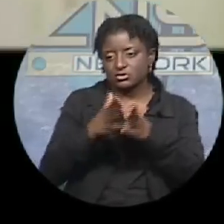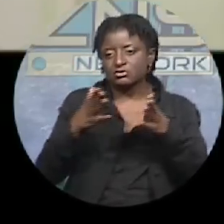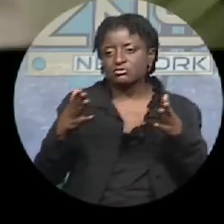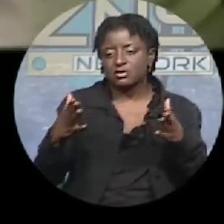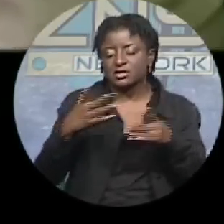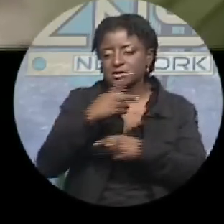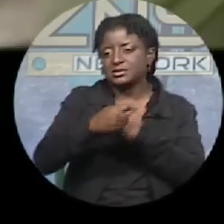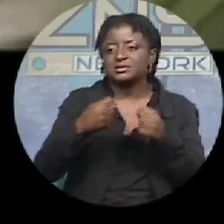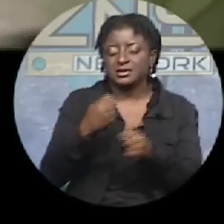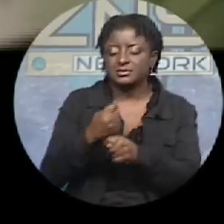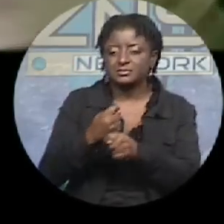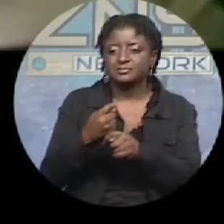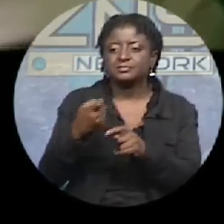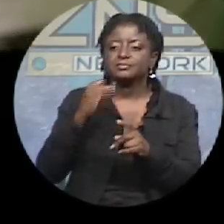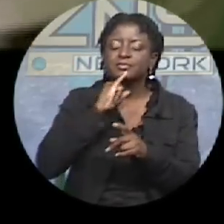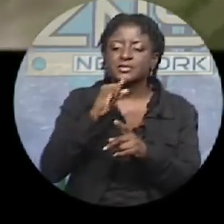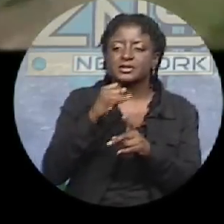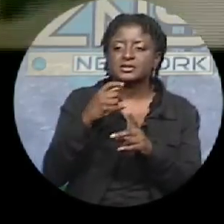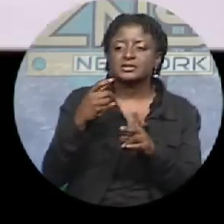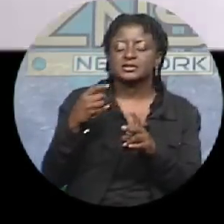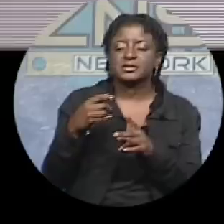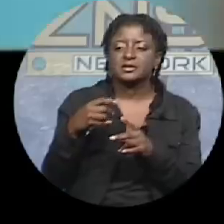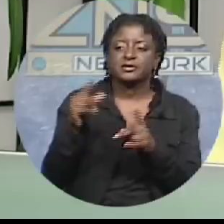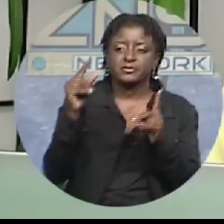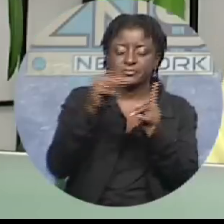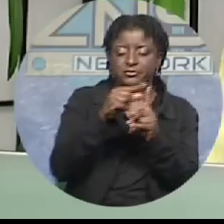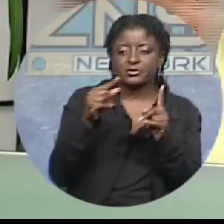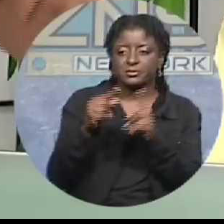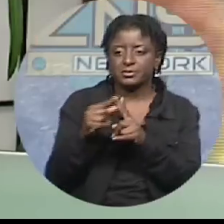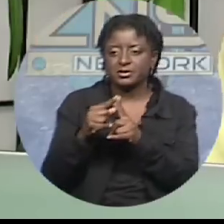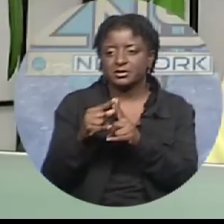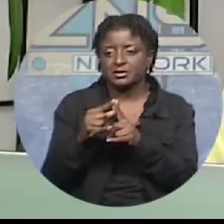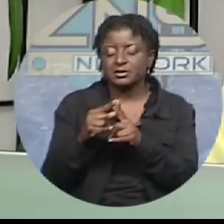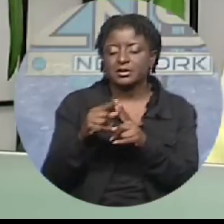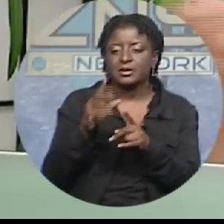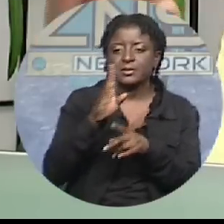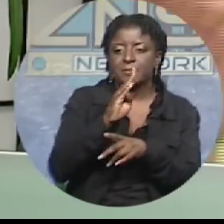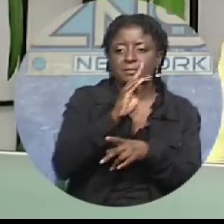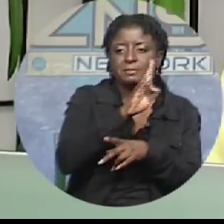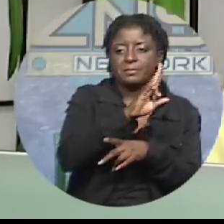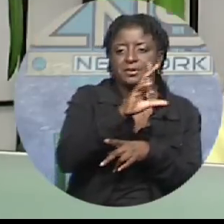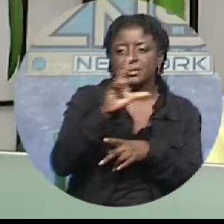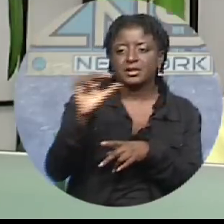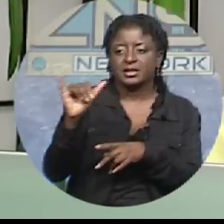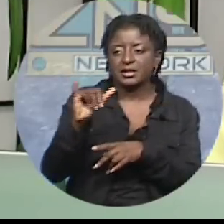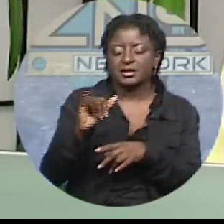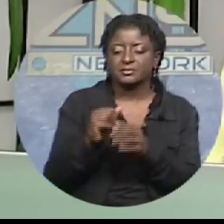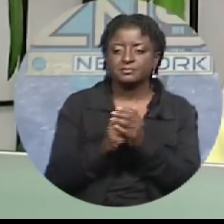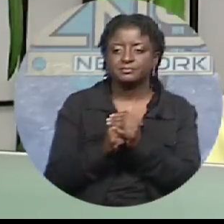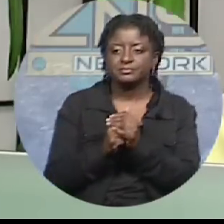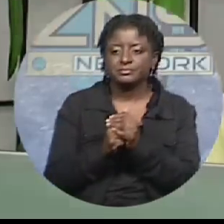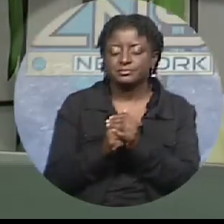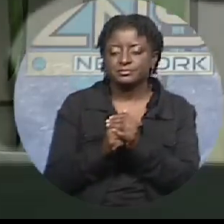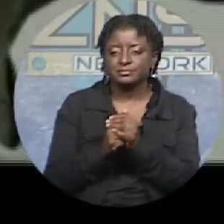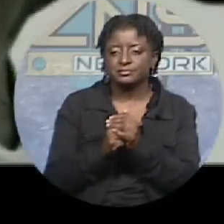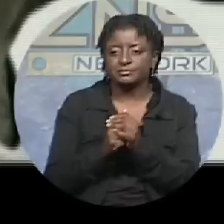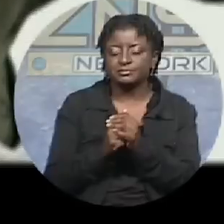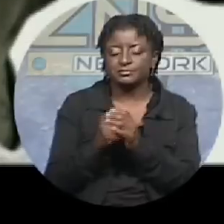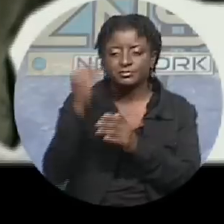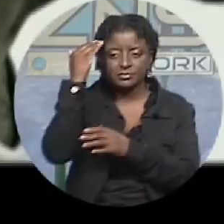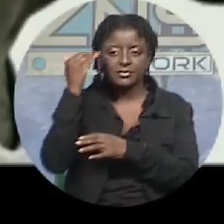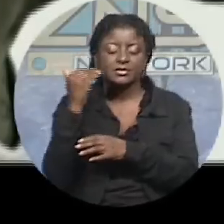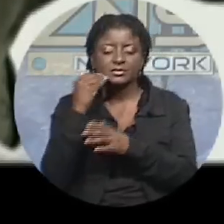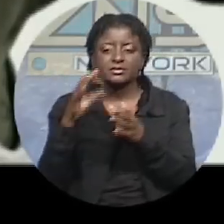electronically, crippling the self-esteem of victims. Head of Guidance Counseling in the Ministry of Education, Zoe Powell, says while there are